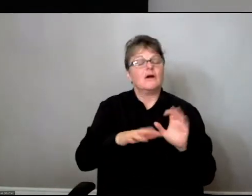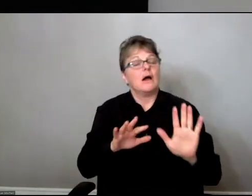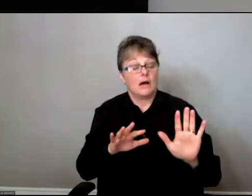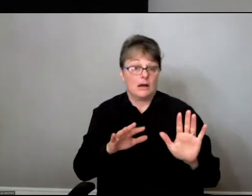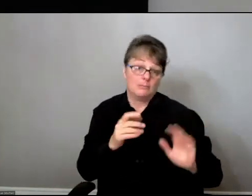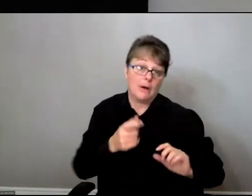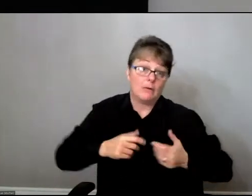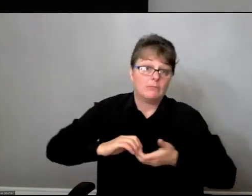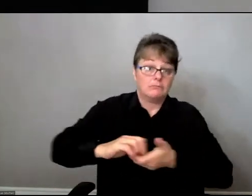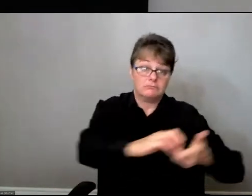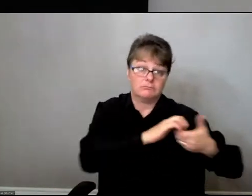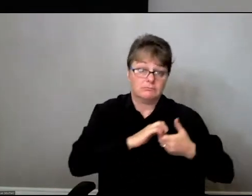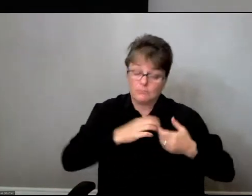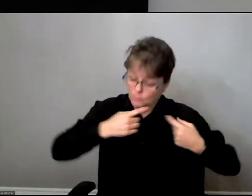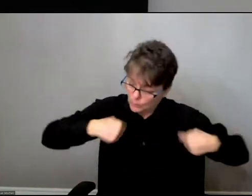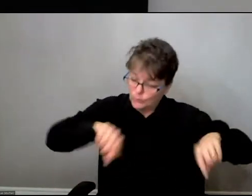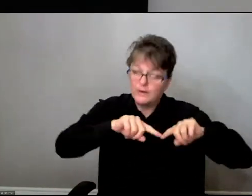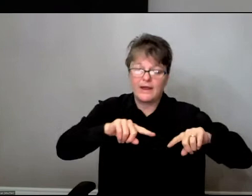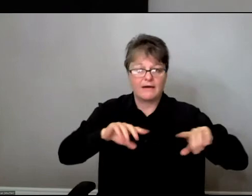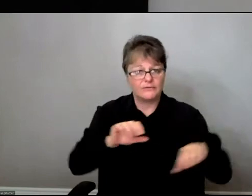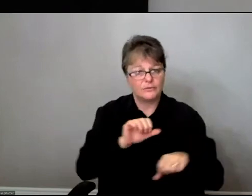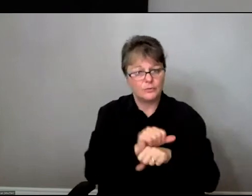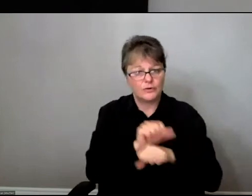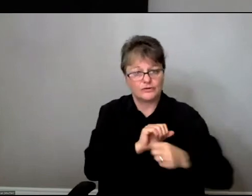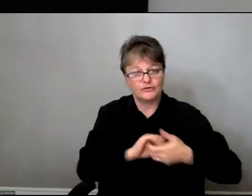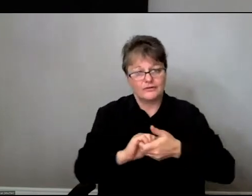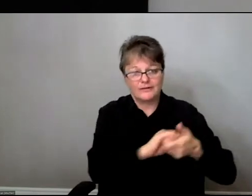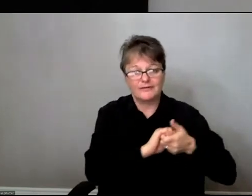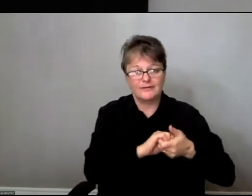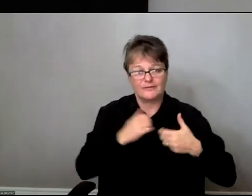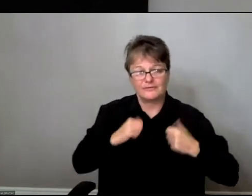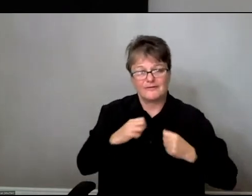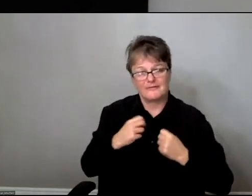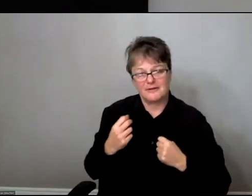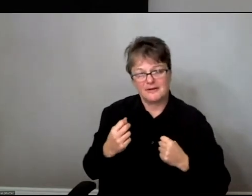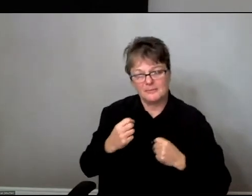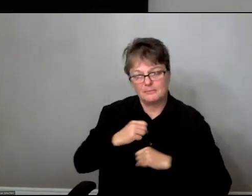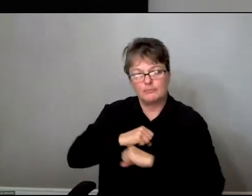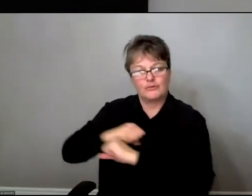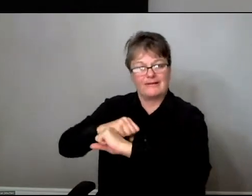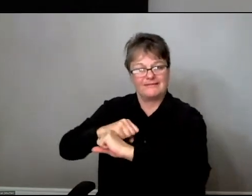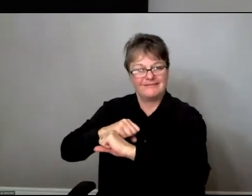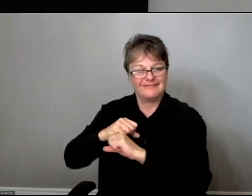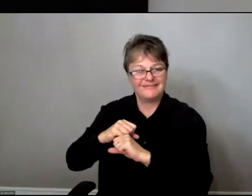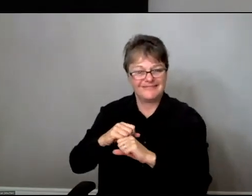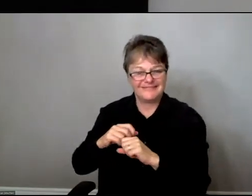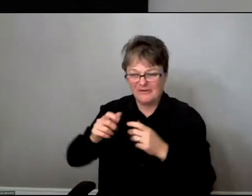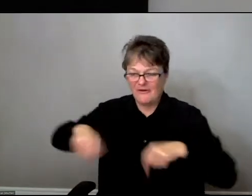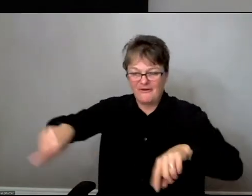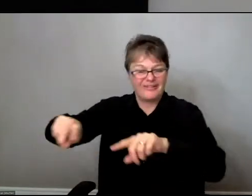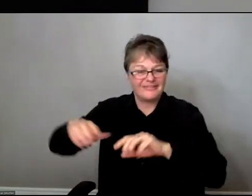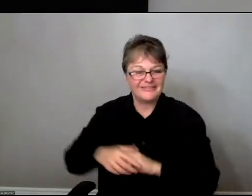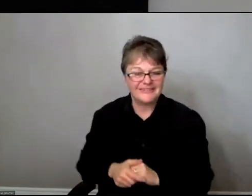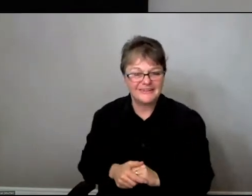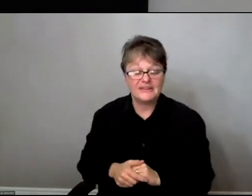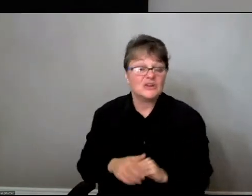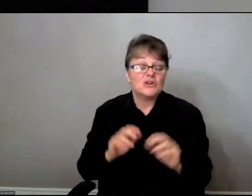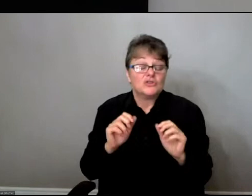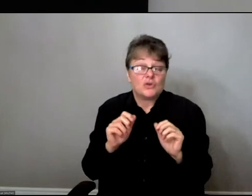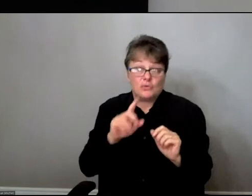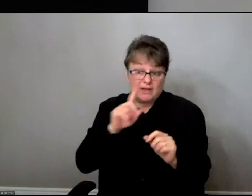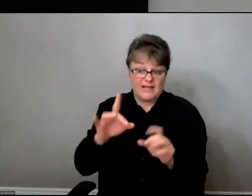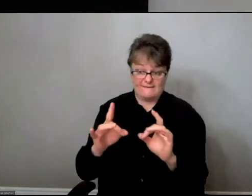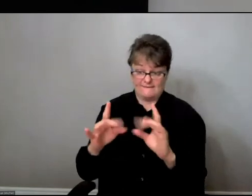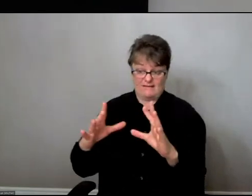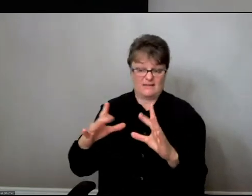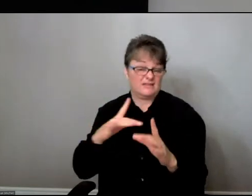and do everything we can to protect our loved ones. Violence affects everyone. We all have a part to play, no